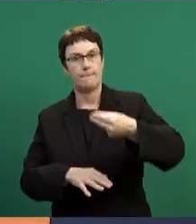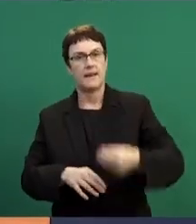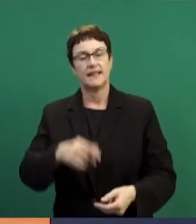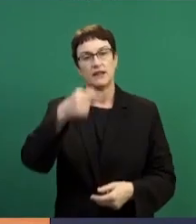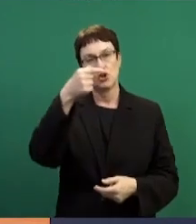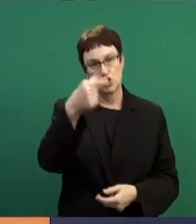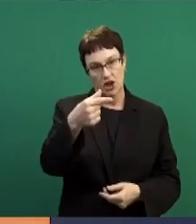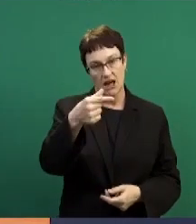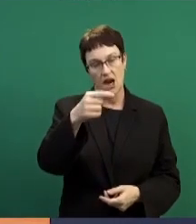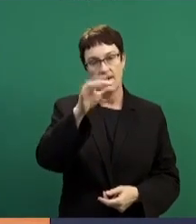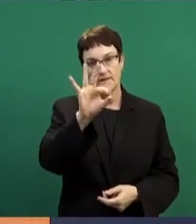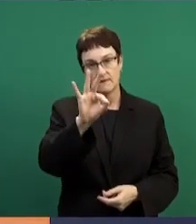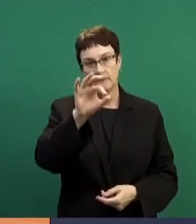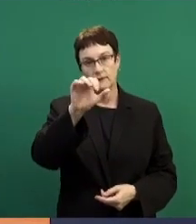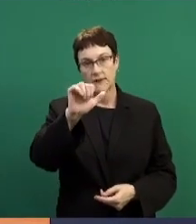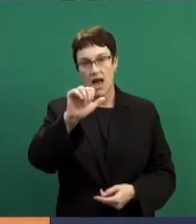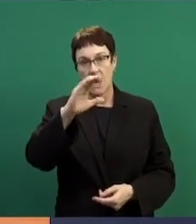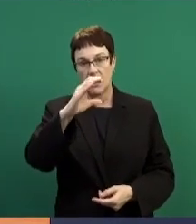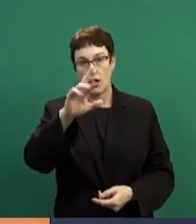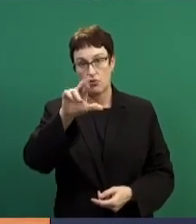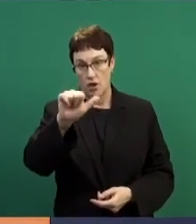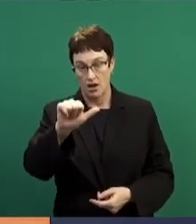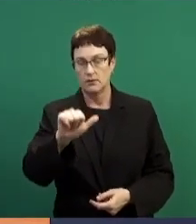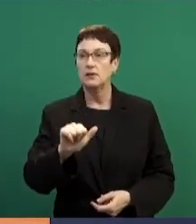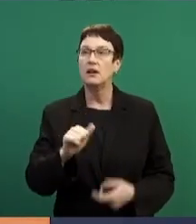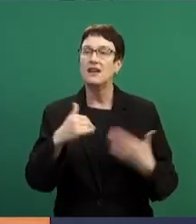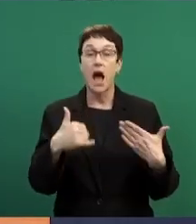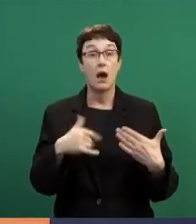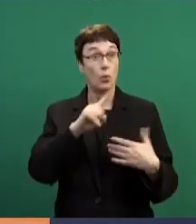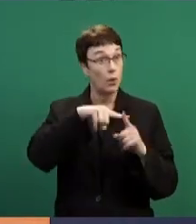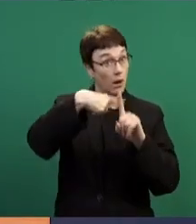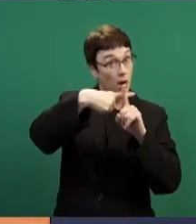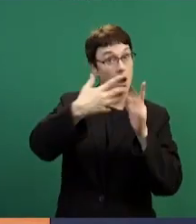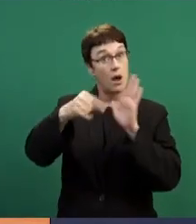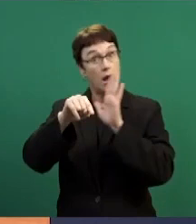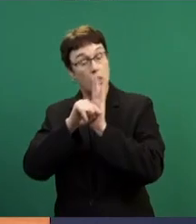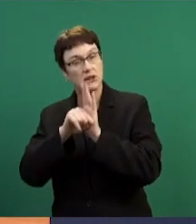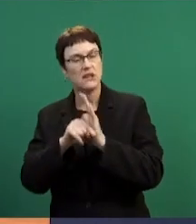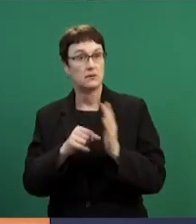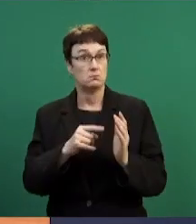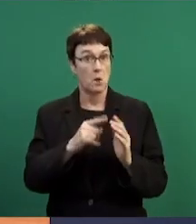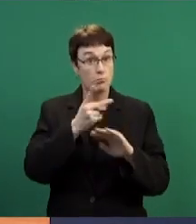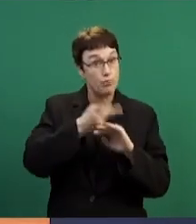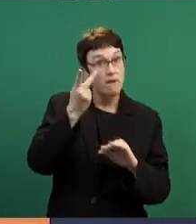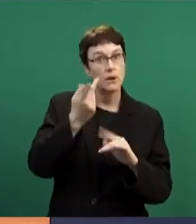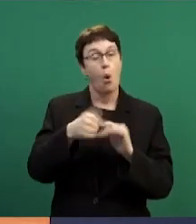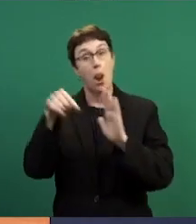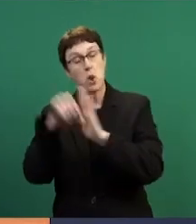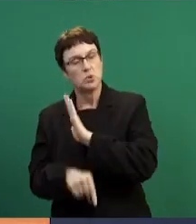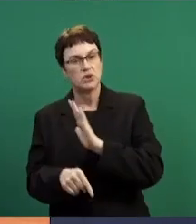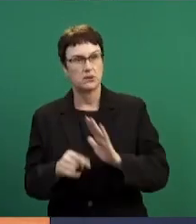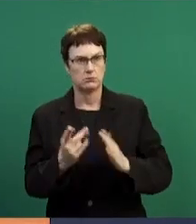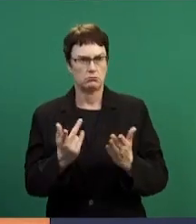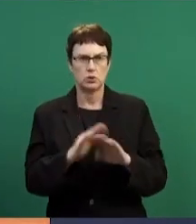But GFECRA profits or losses are unrealized